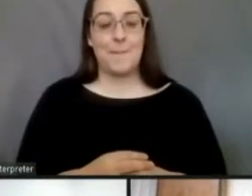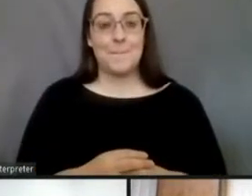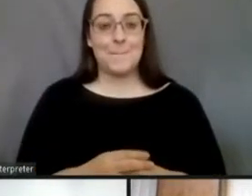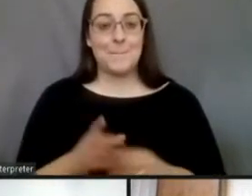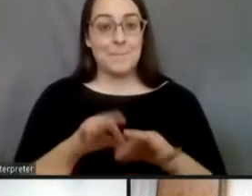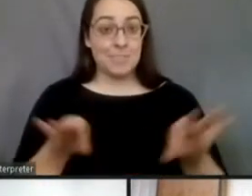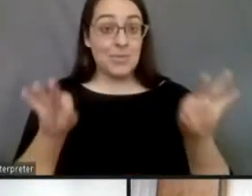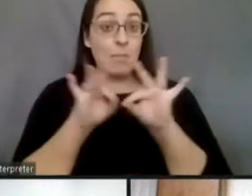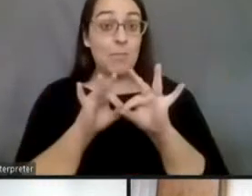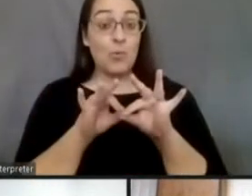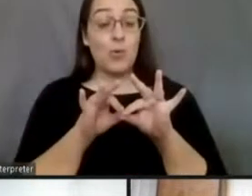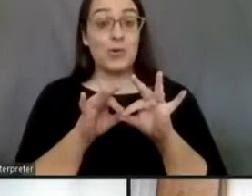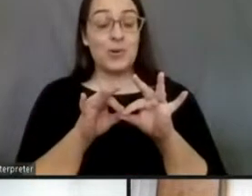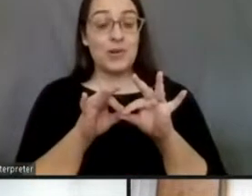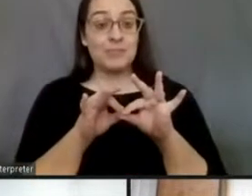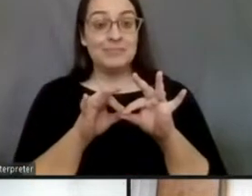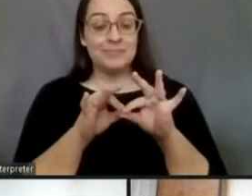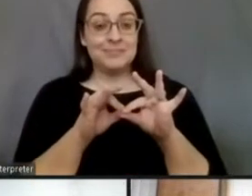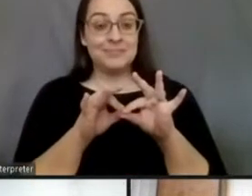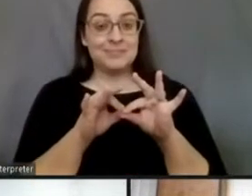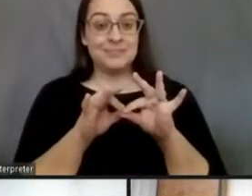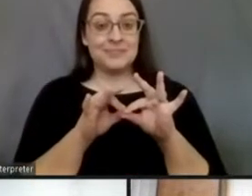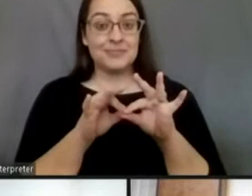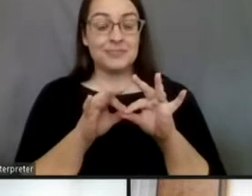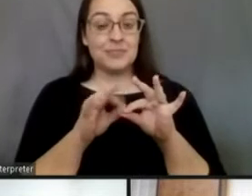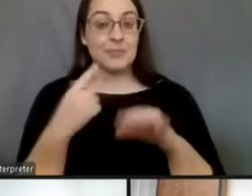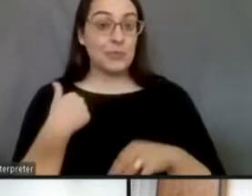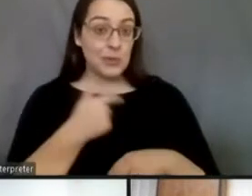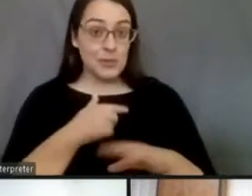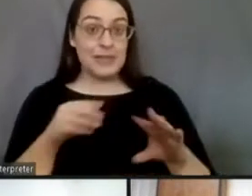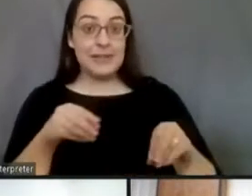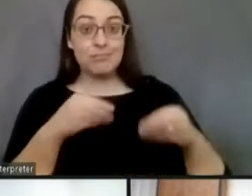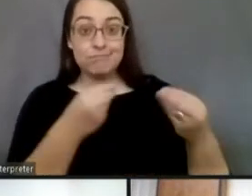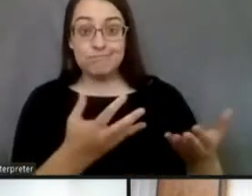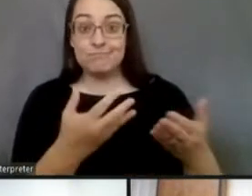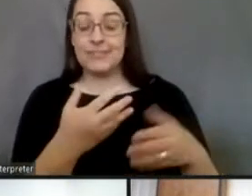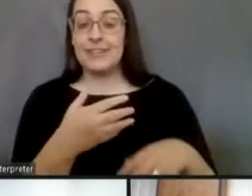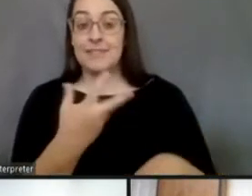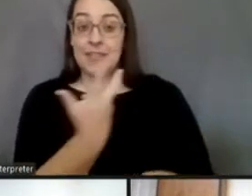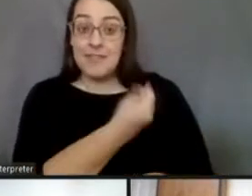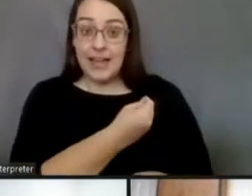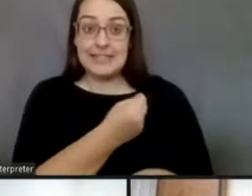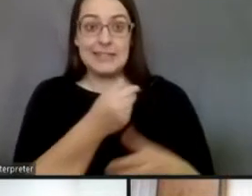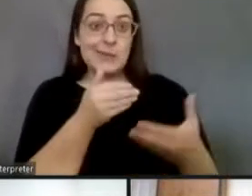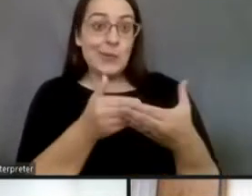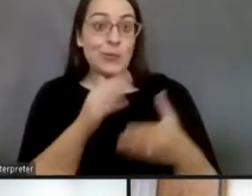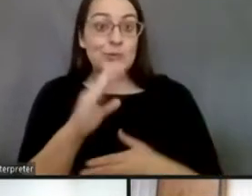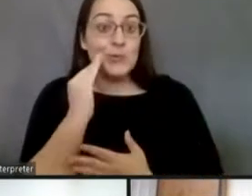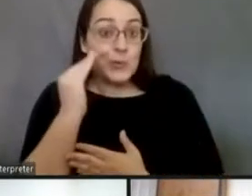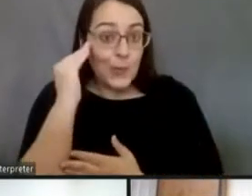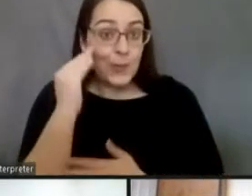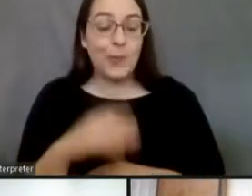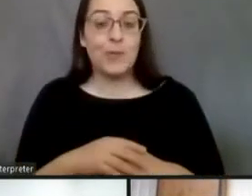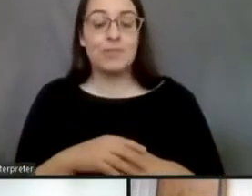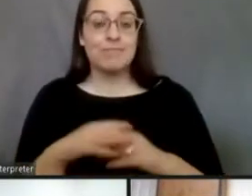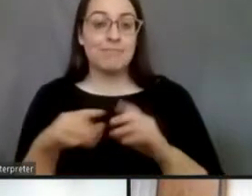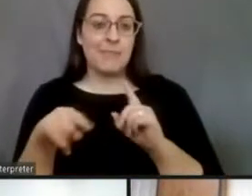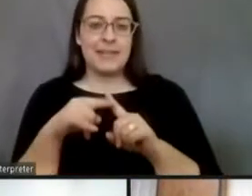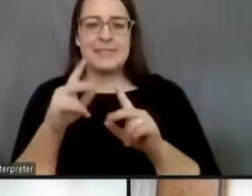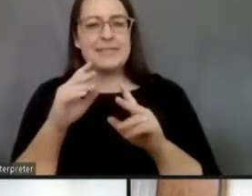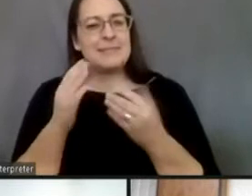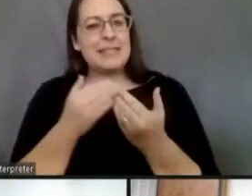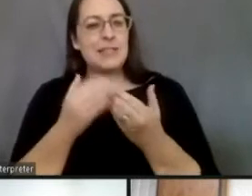It's important that we're able to give the vaccine where you are, as well as being able to come to us.